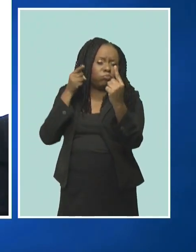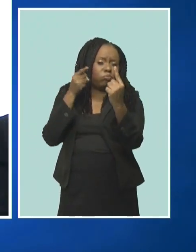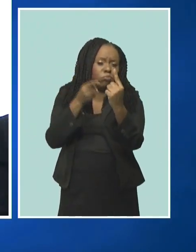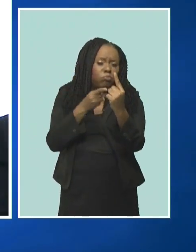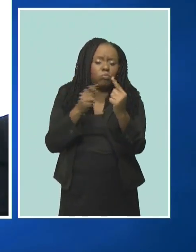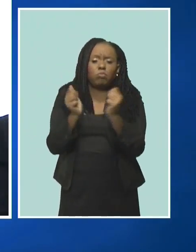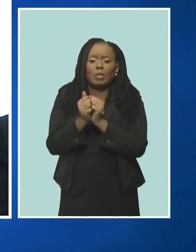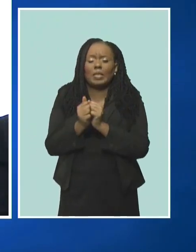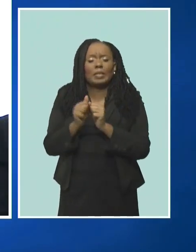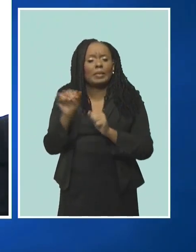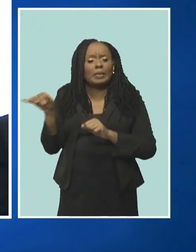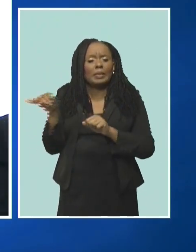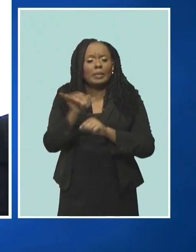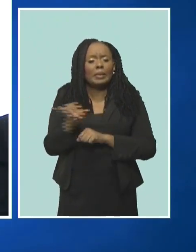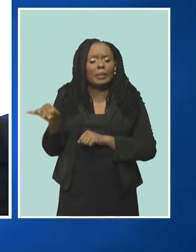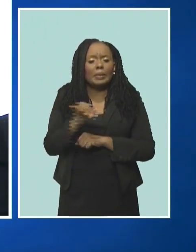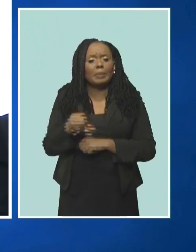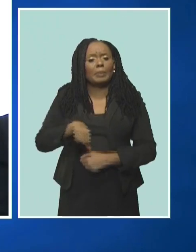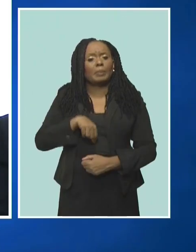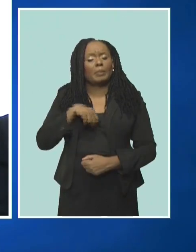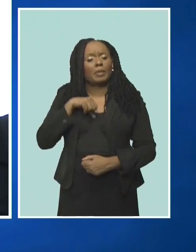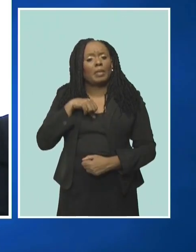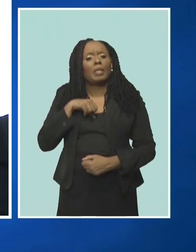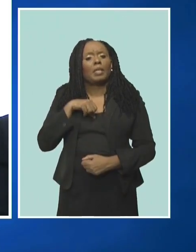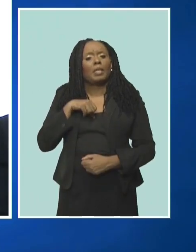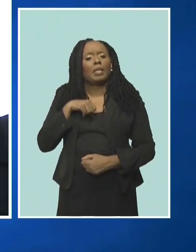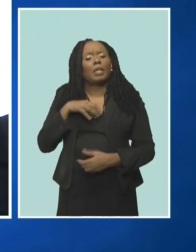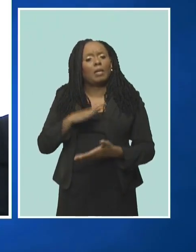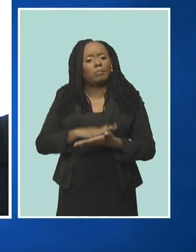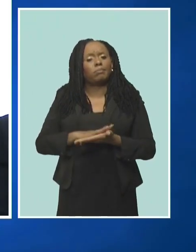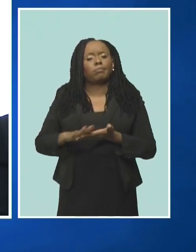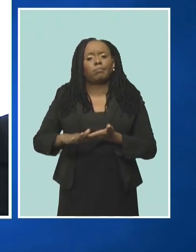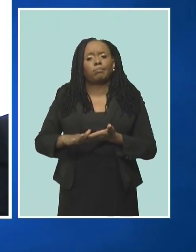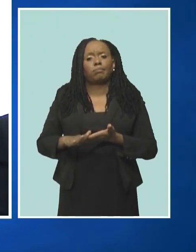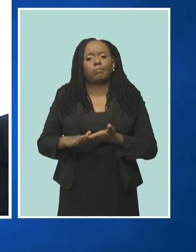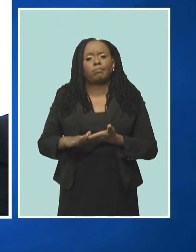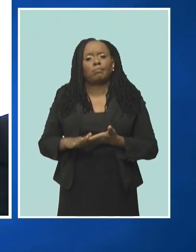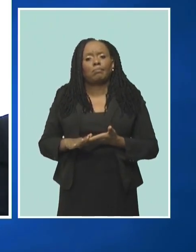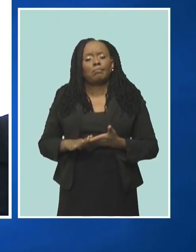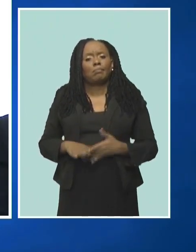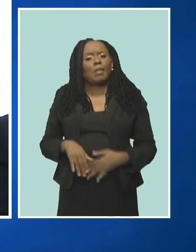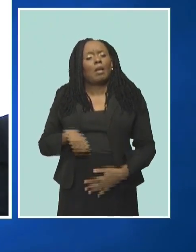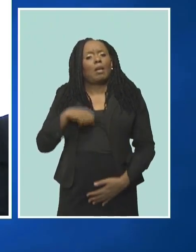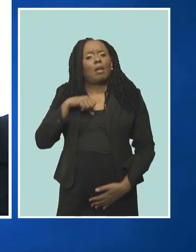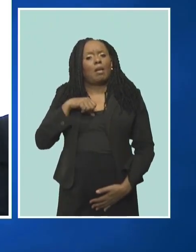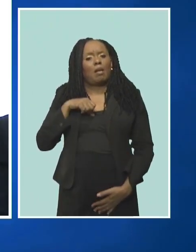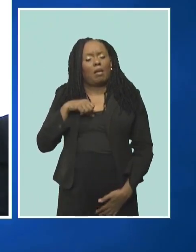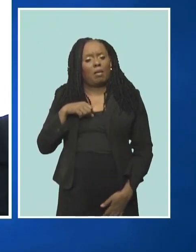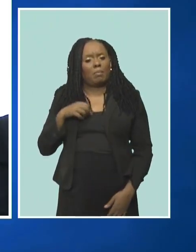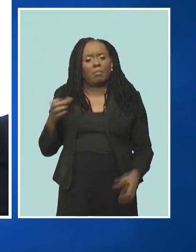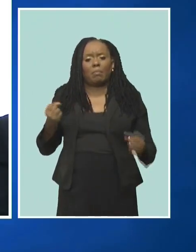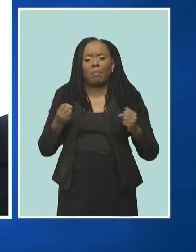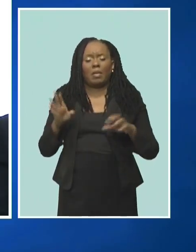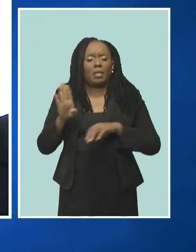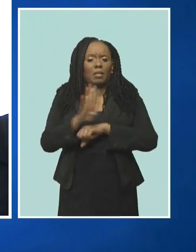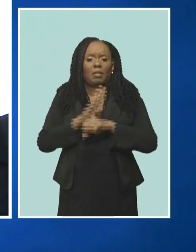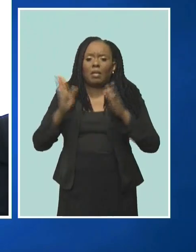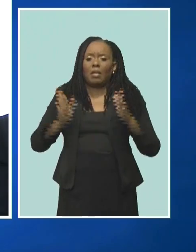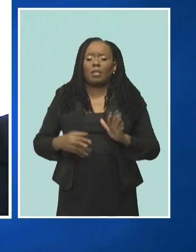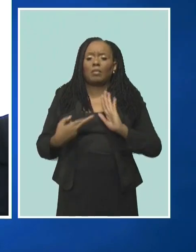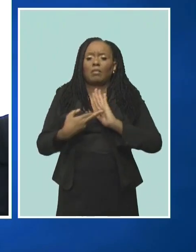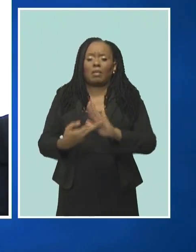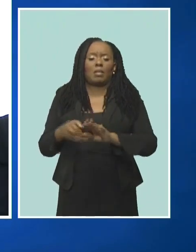with the same dignity, grace, and pride as countless Barbadians who've represented this country